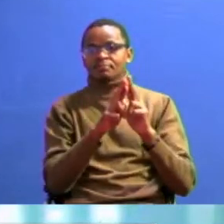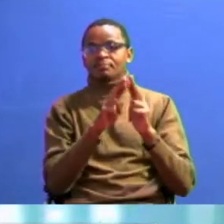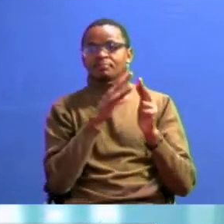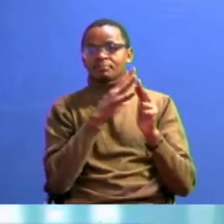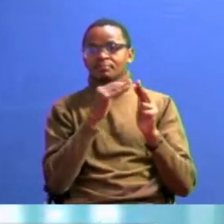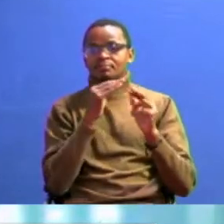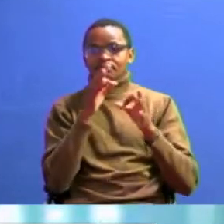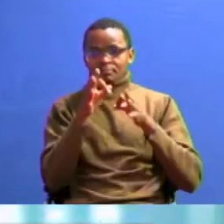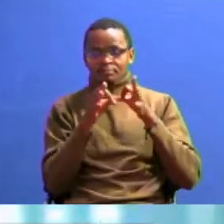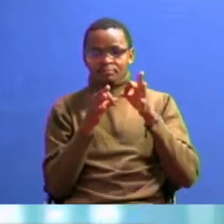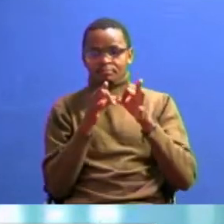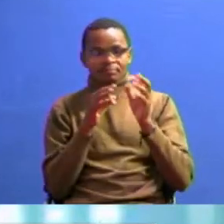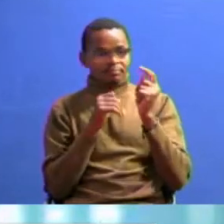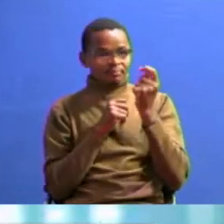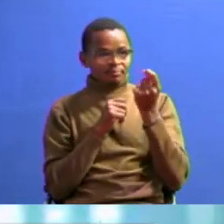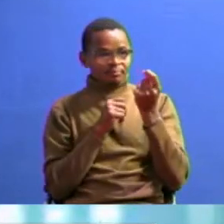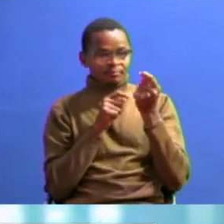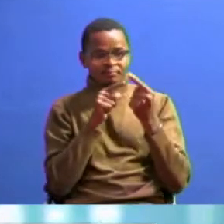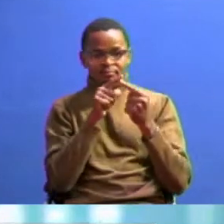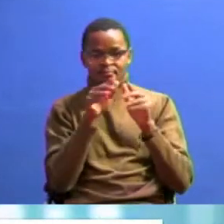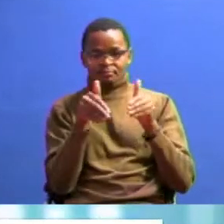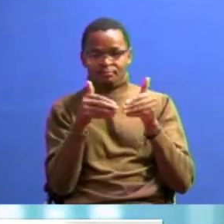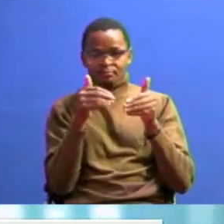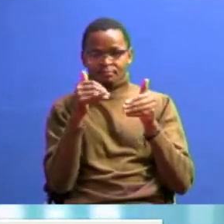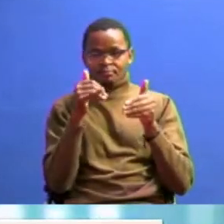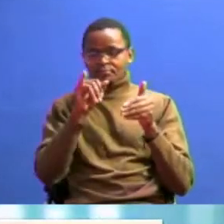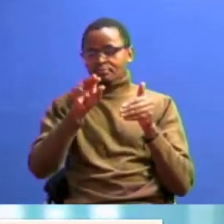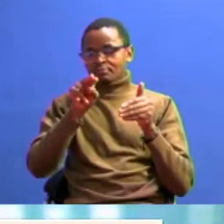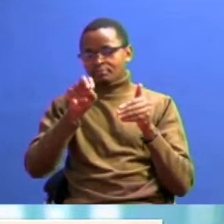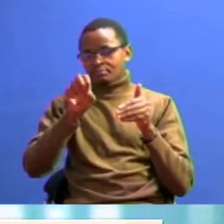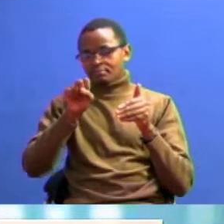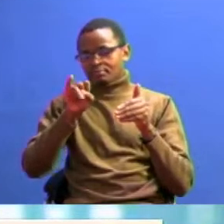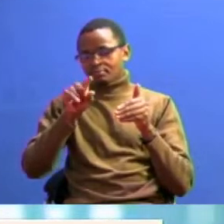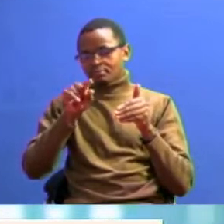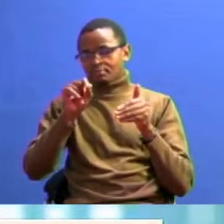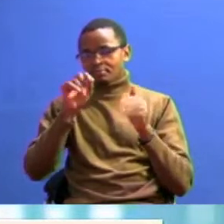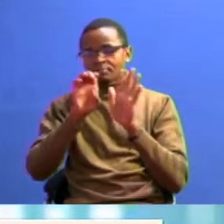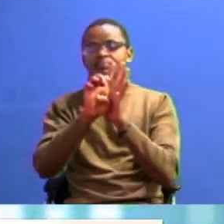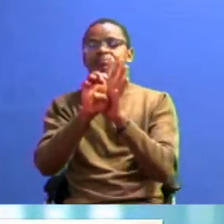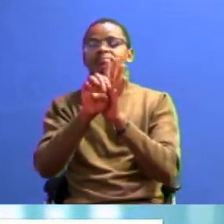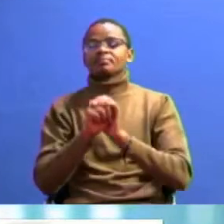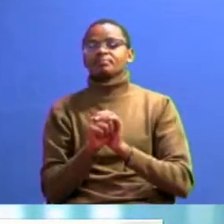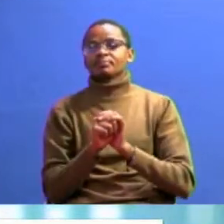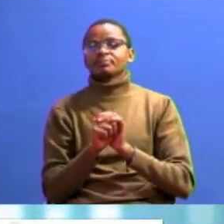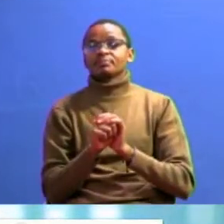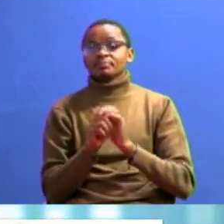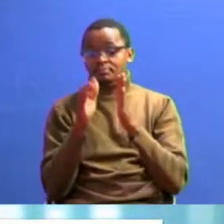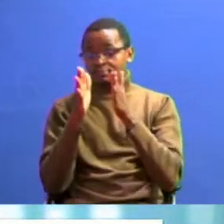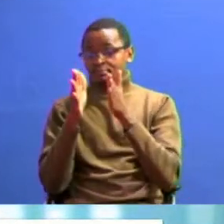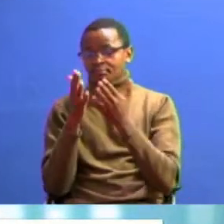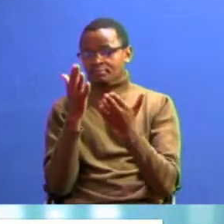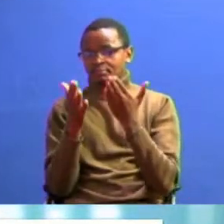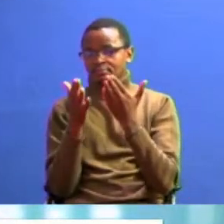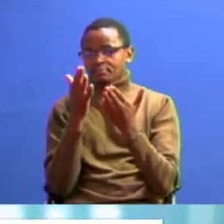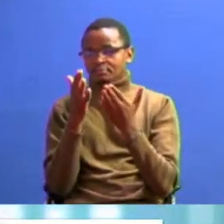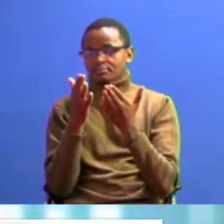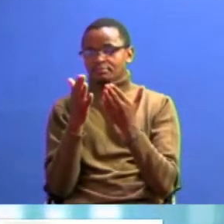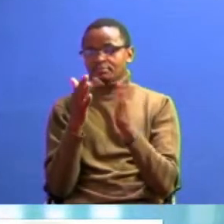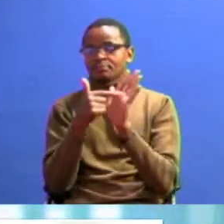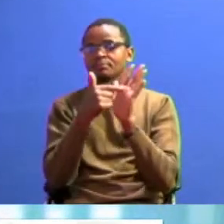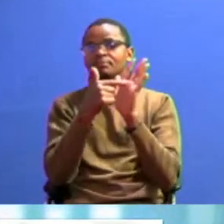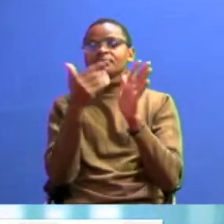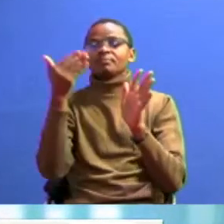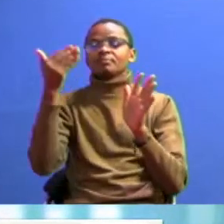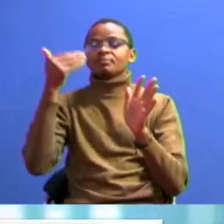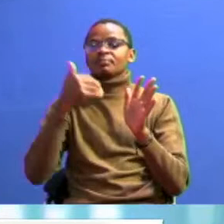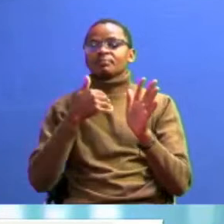I'll explain just a little to give insights about this. For example, a person may be predisposed